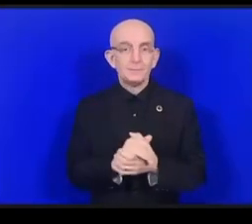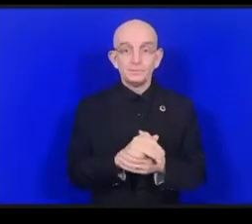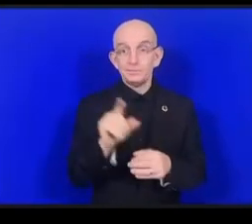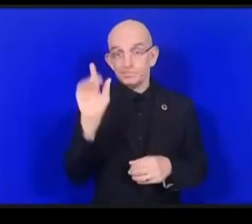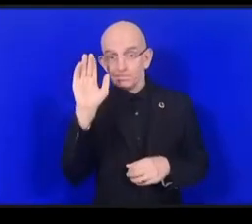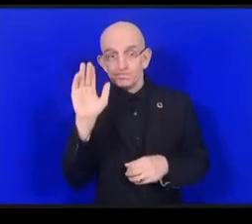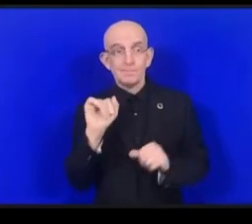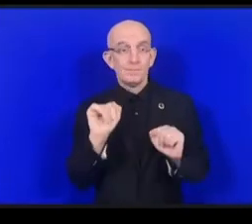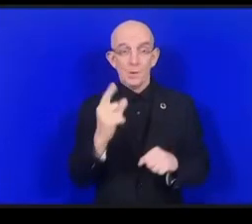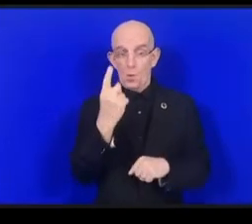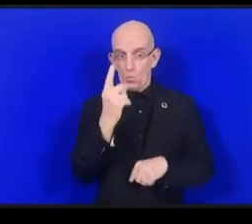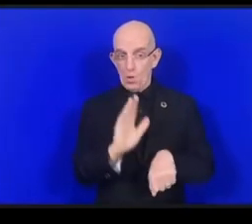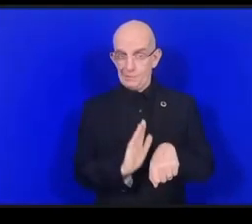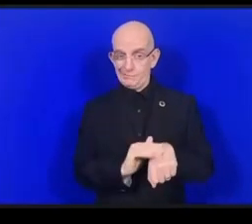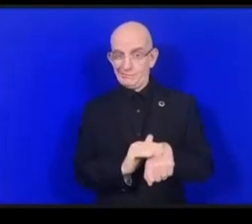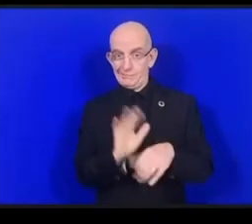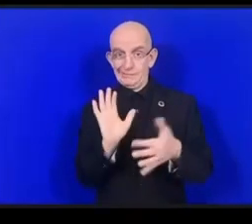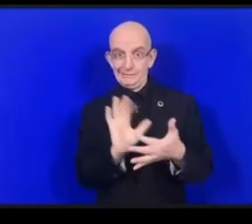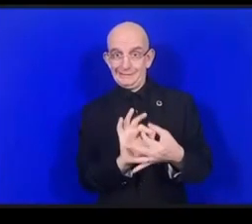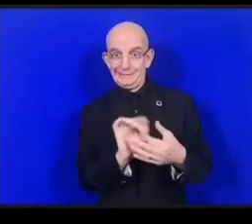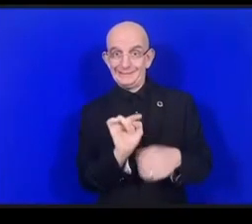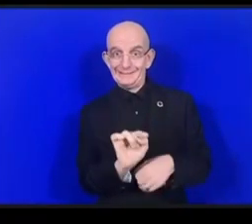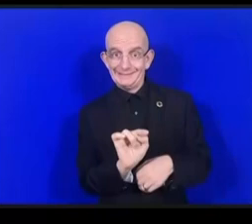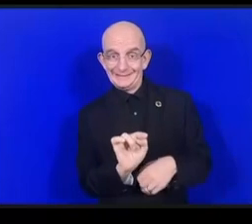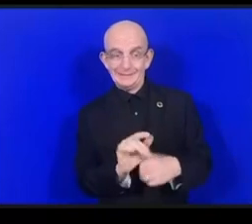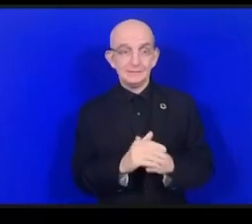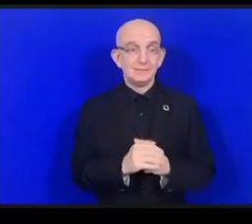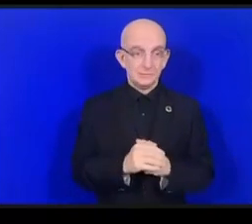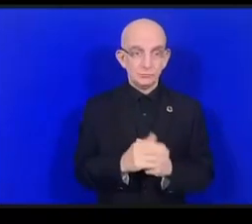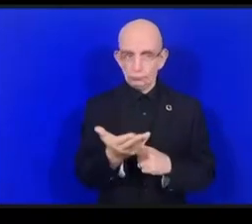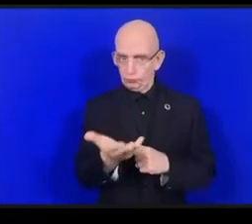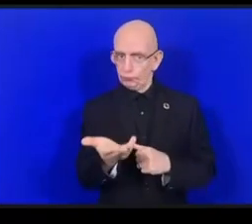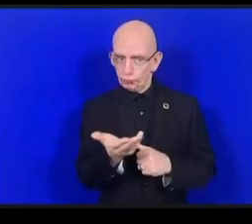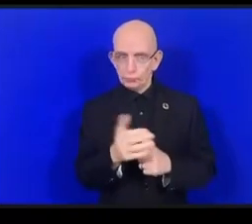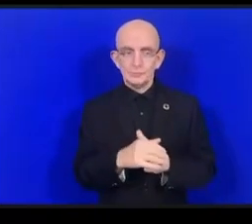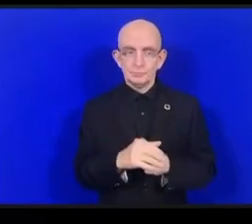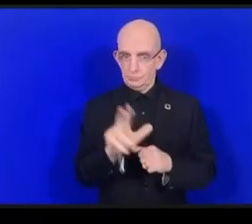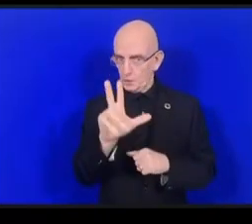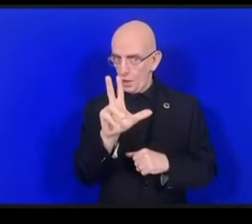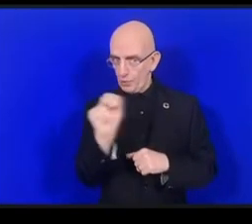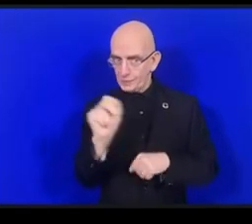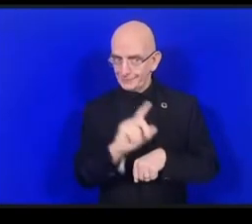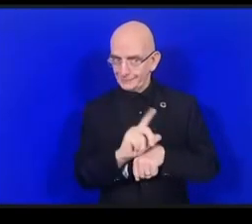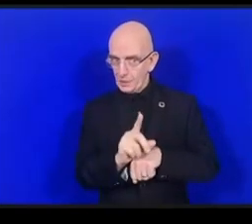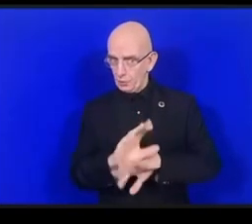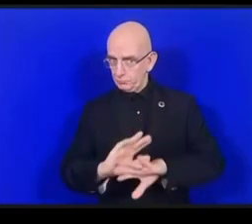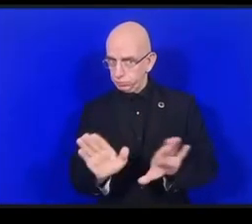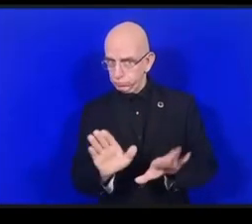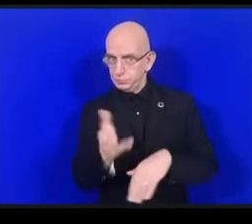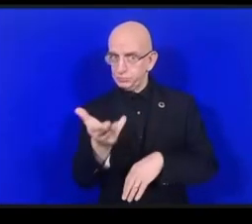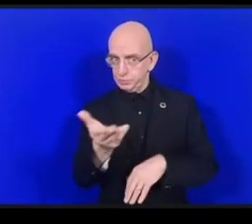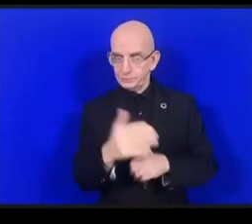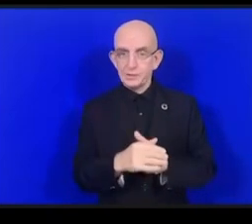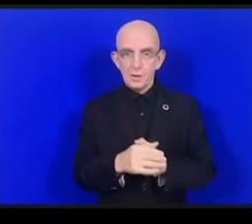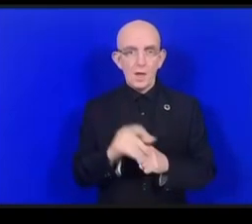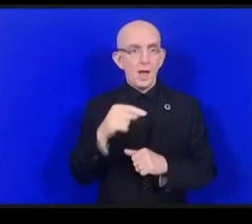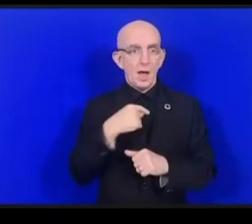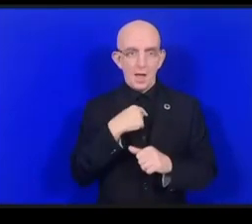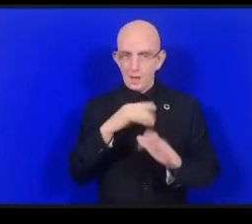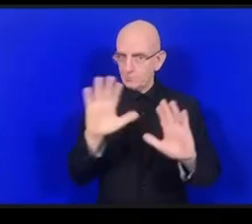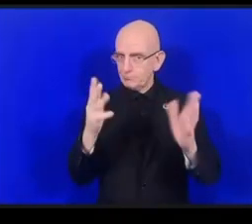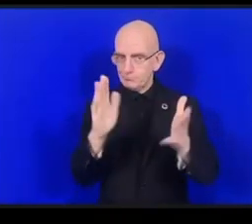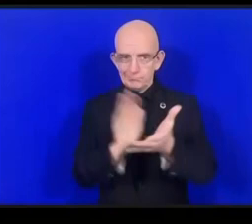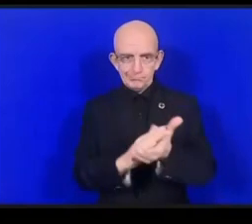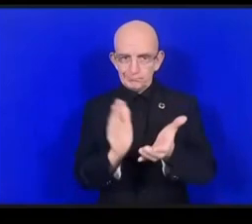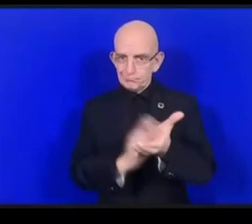Yes, of course. Just 30 seconds. I implore you, if you're going to be creating cybersecurity curriculum, there are groups already that are looking